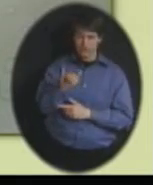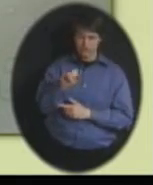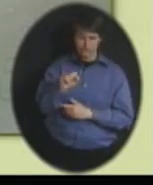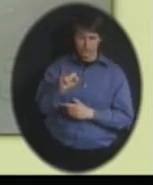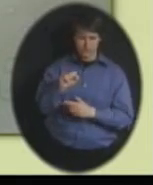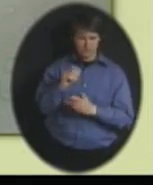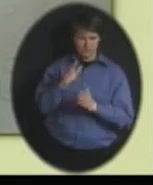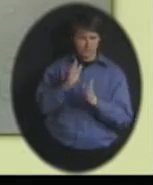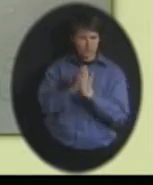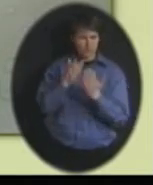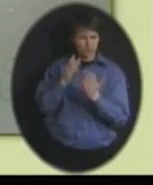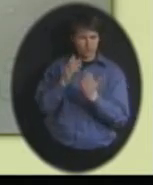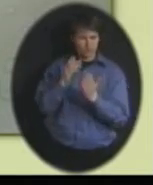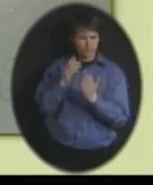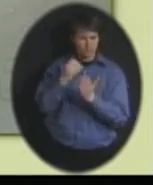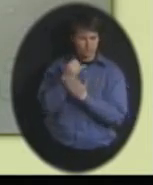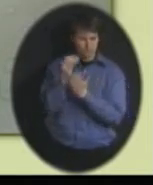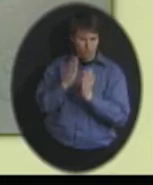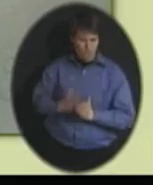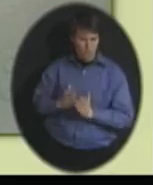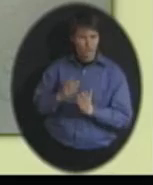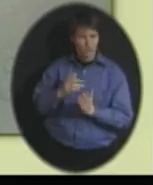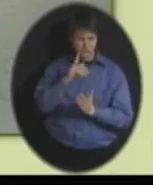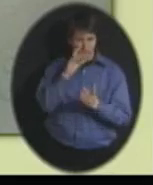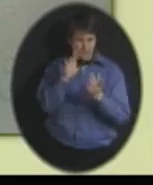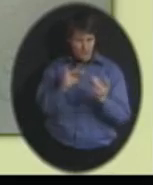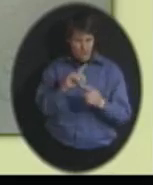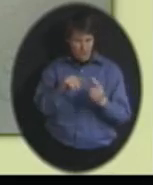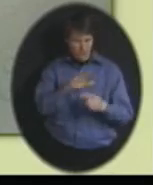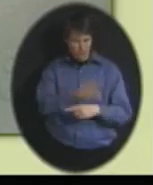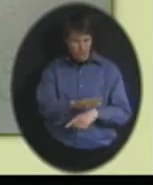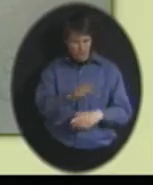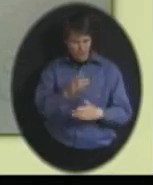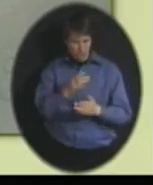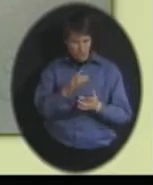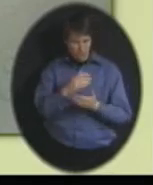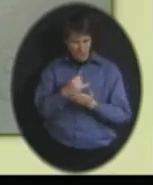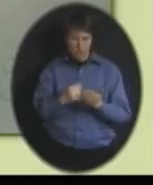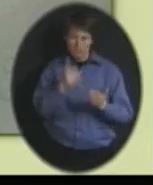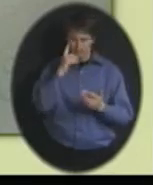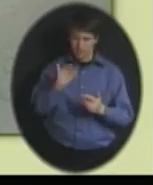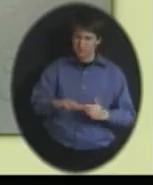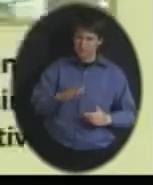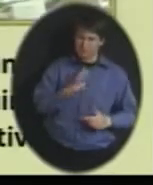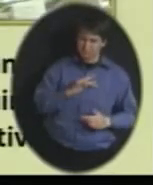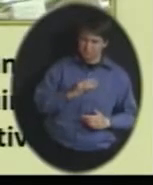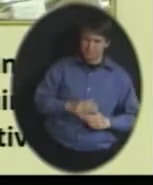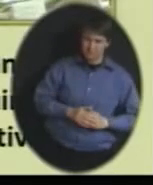illustrator, commented on her drawing, which was, we thought, pretty cool.